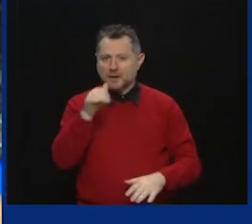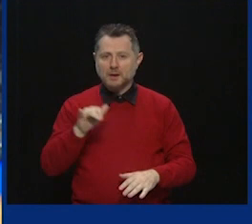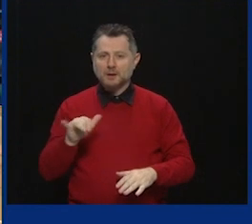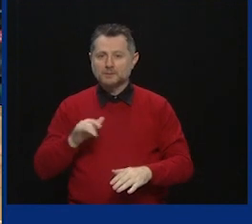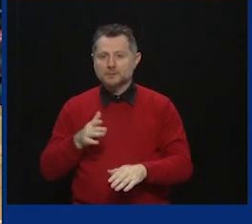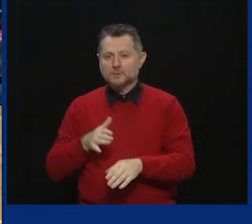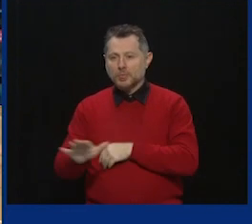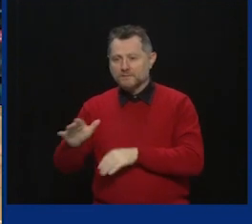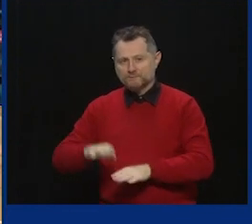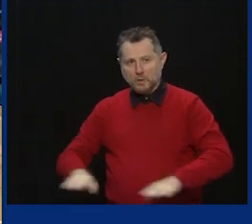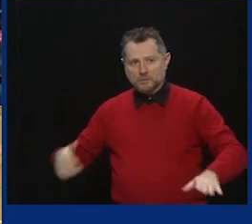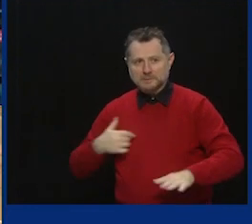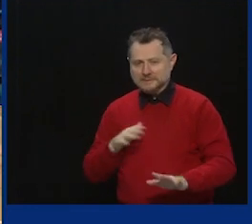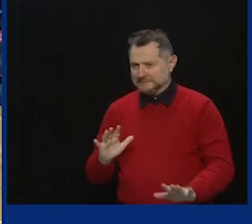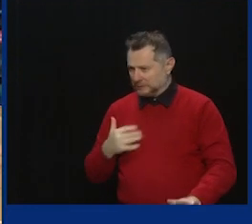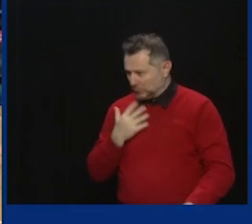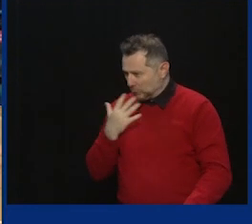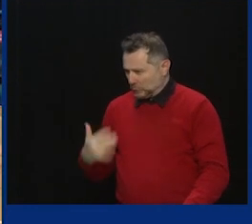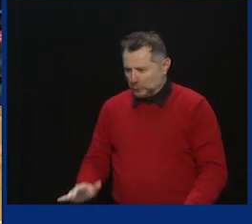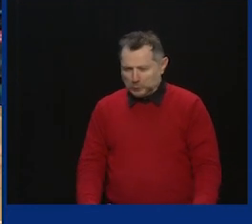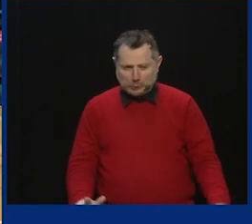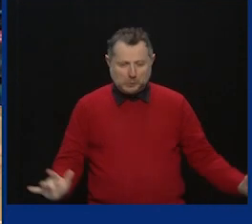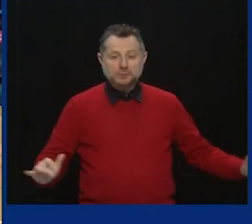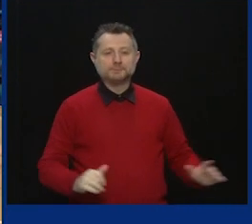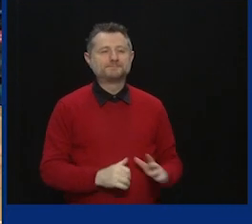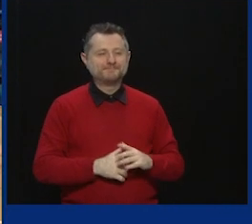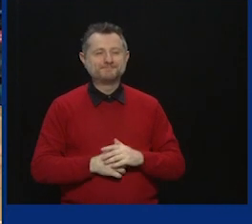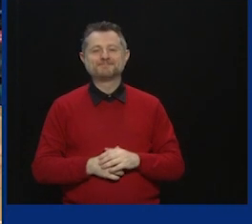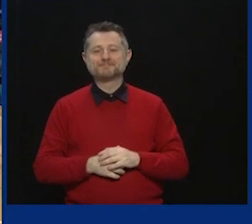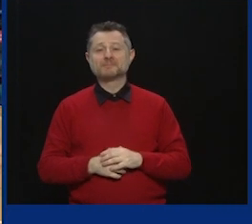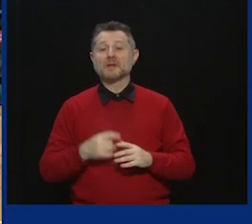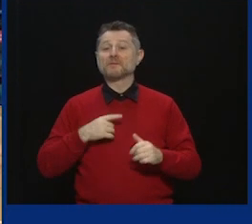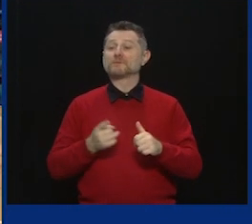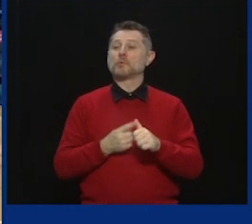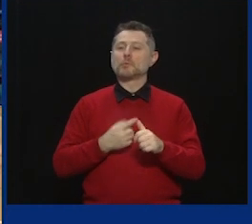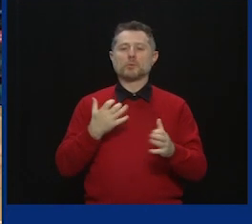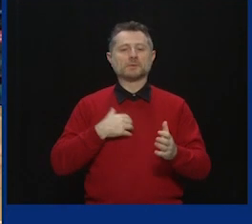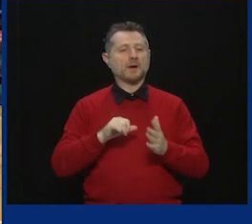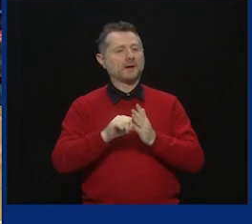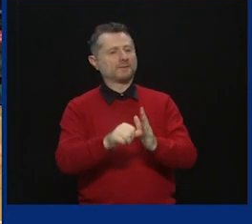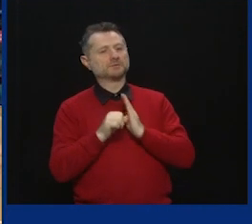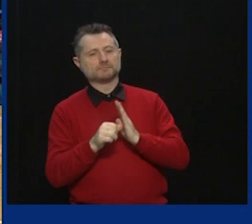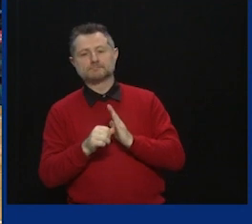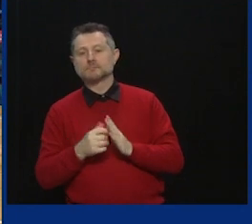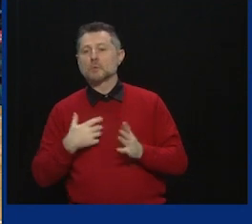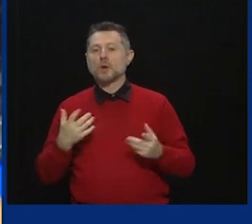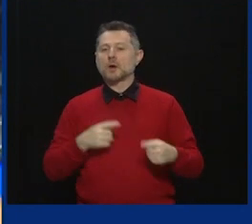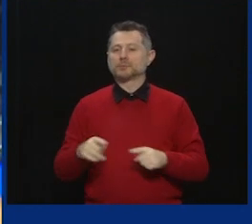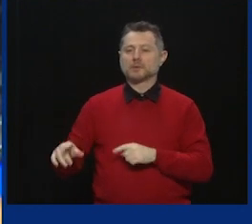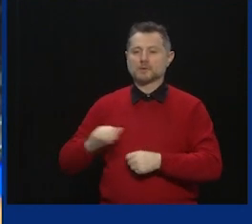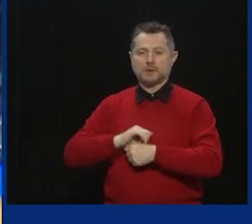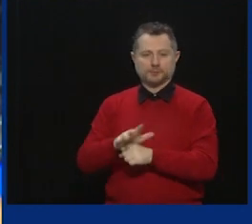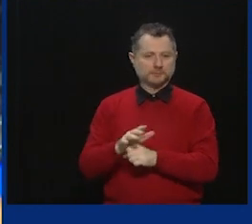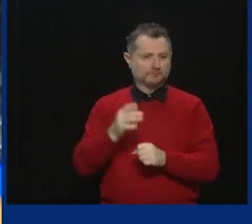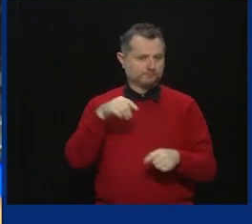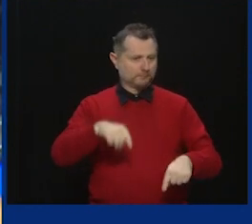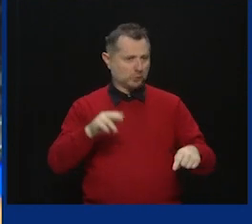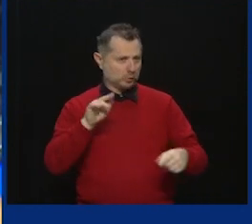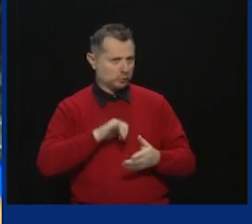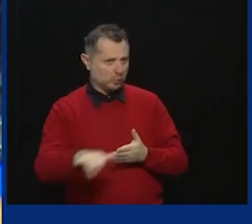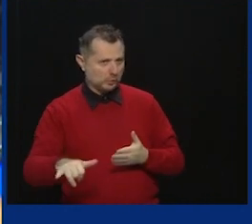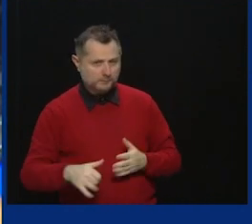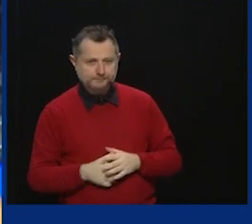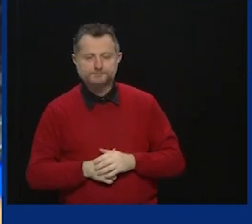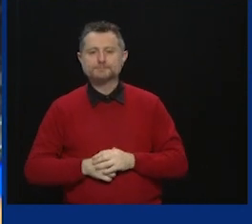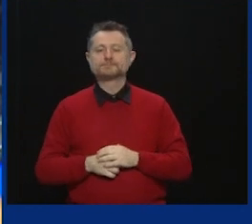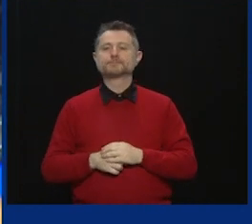very careful about that. So what I want to do is, first of all, highlight what's going on with the pandemic here in the state of New York. And one